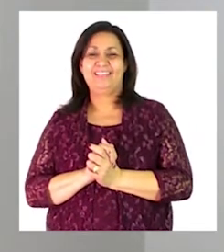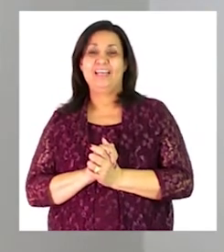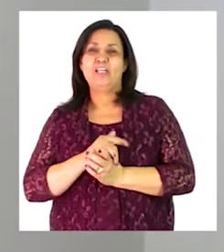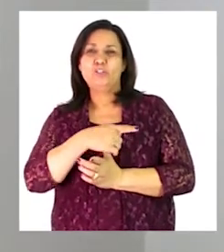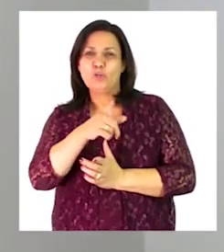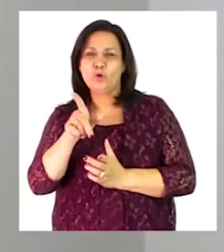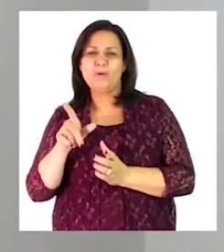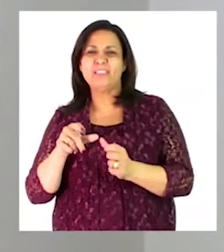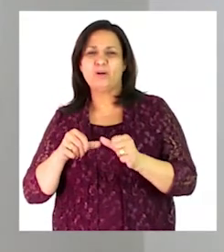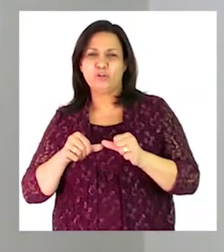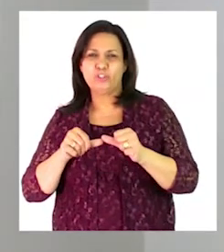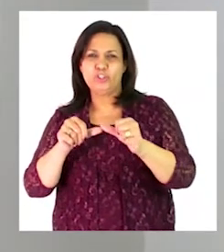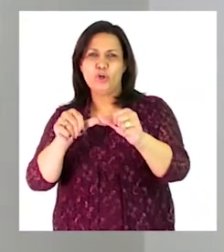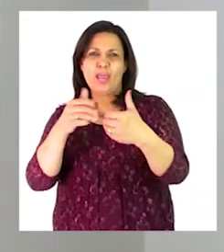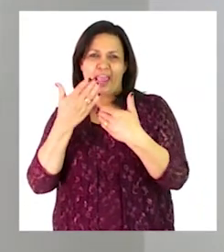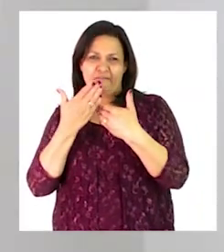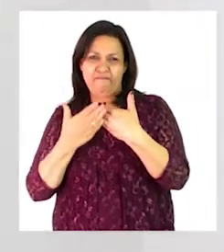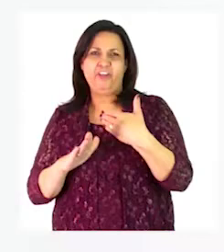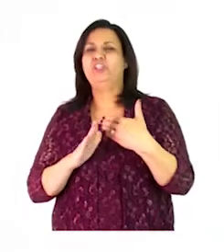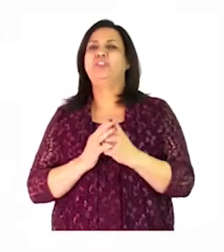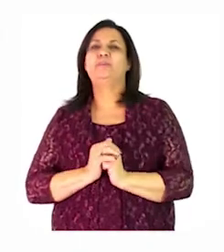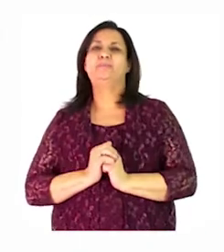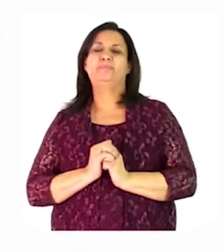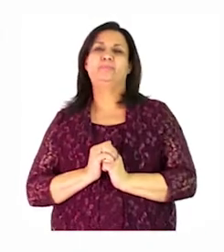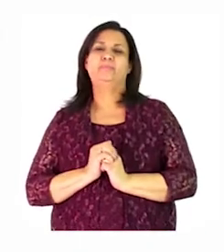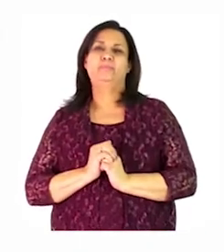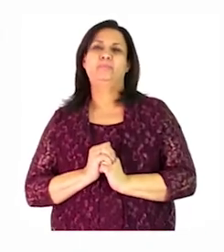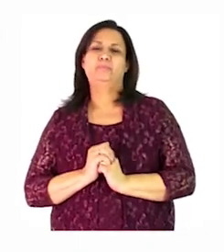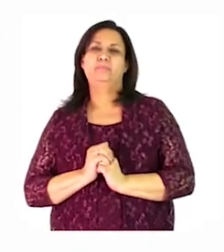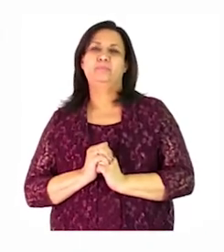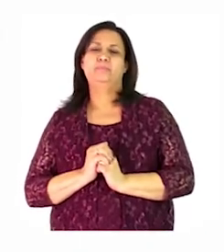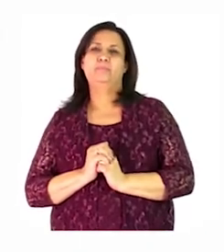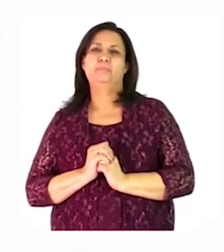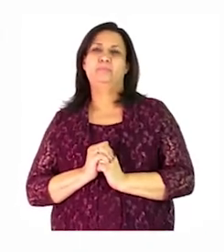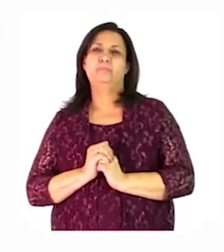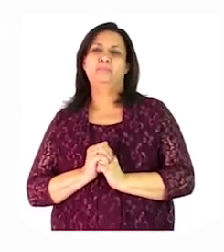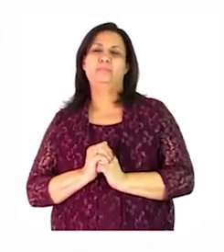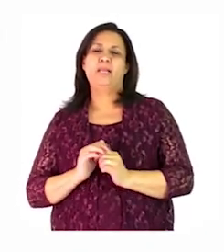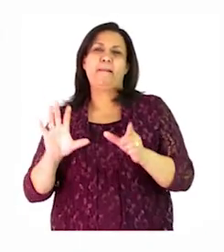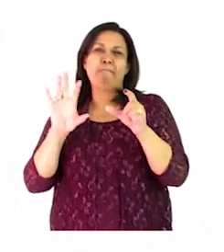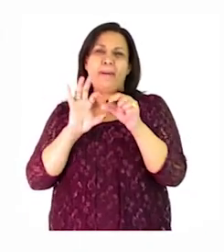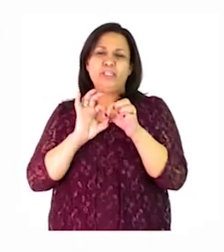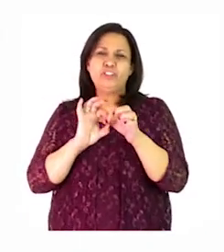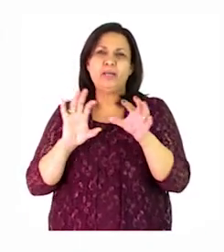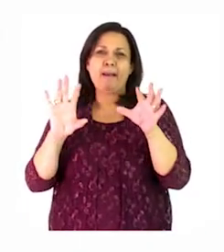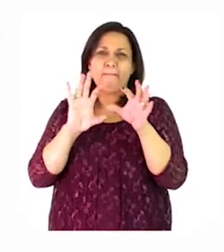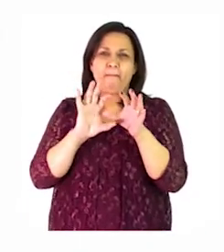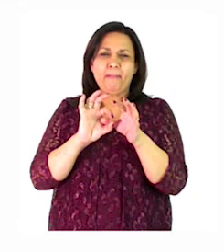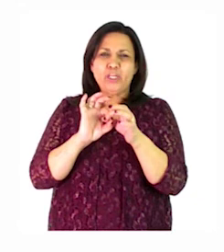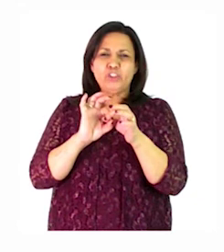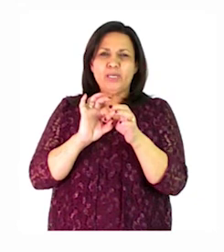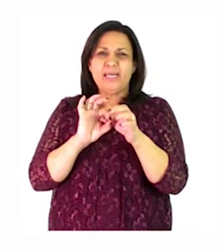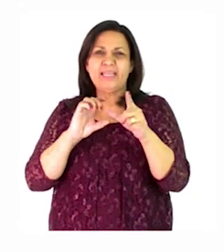to complete the rest of the activity by matching the leaves that